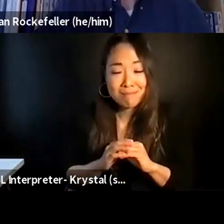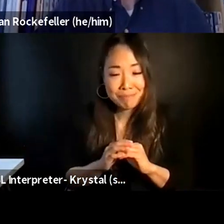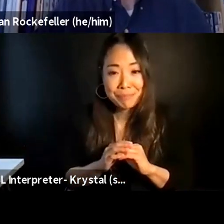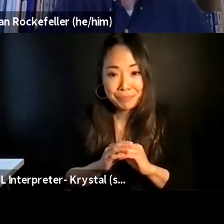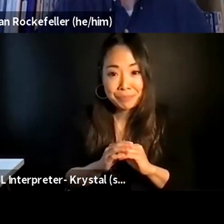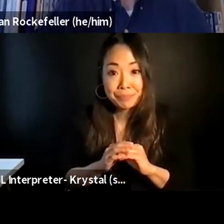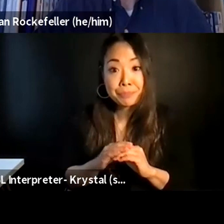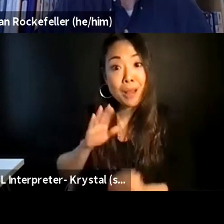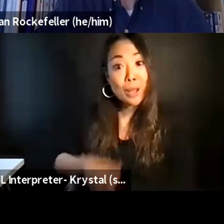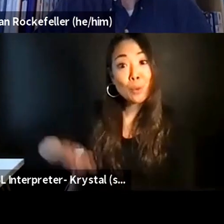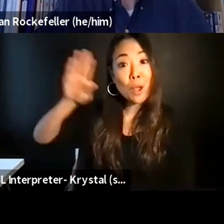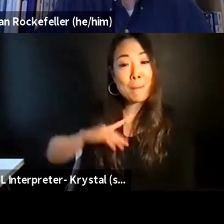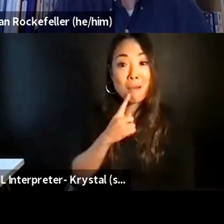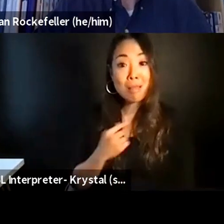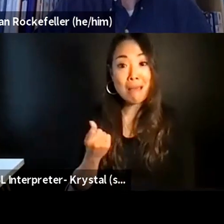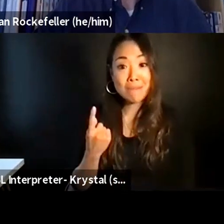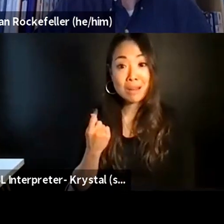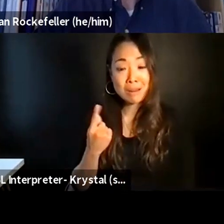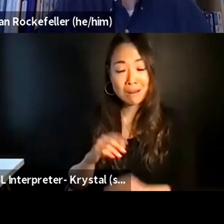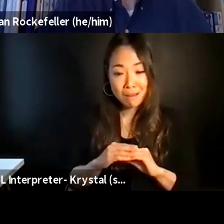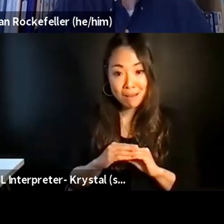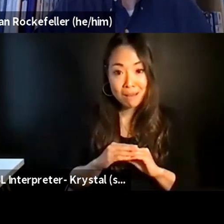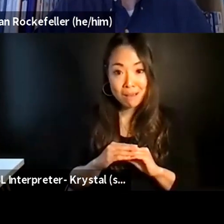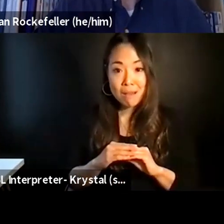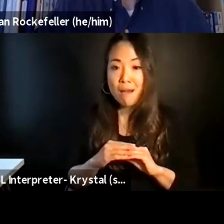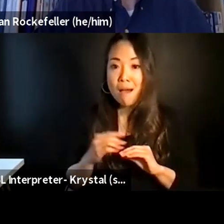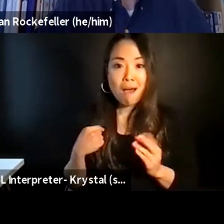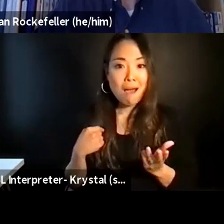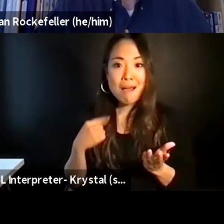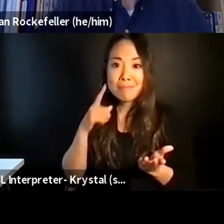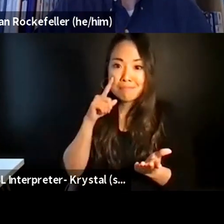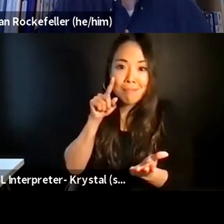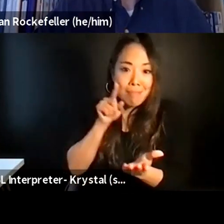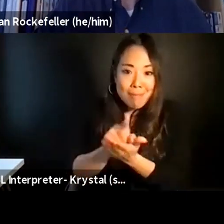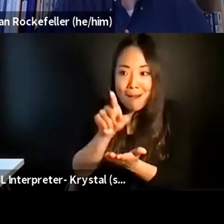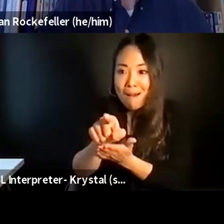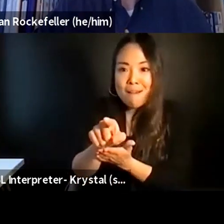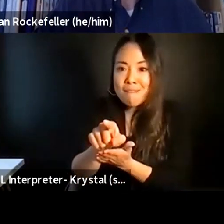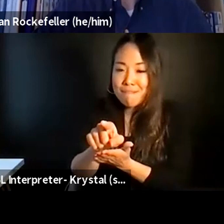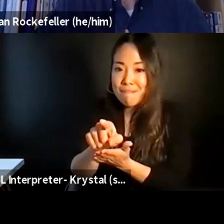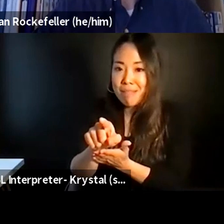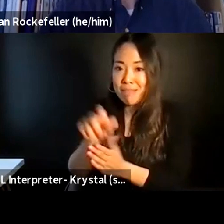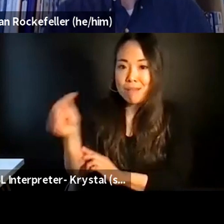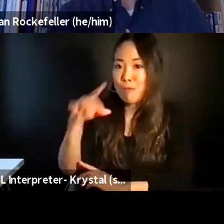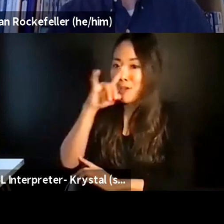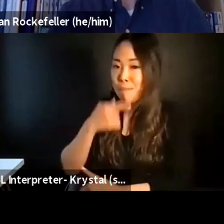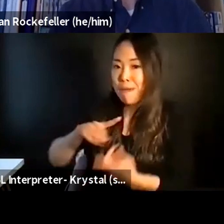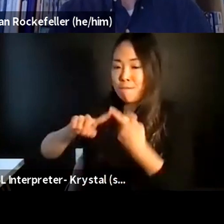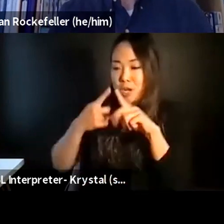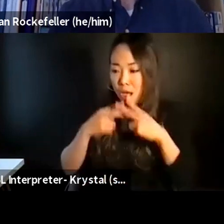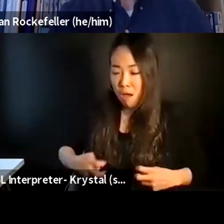I found out that, you know, I was really in love with this other kid, my friend, a